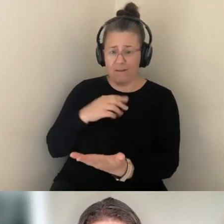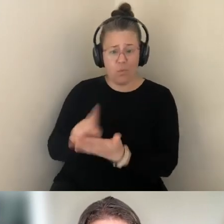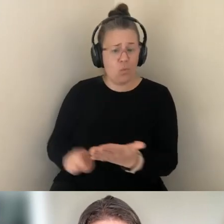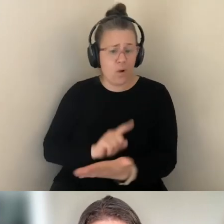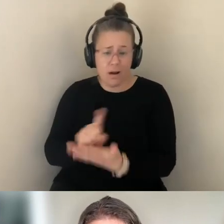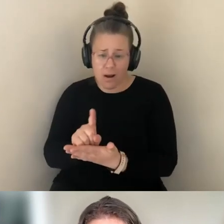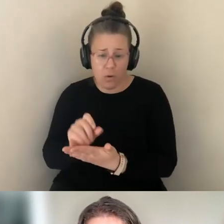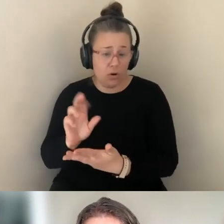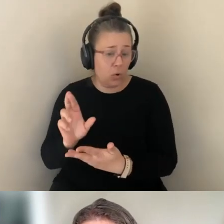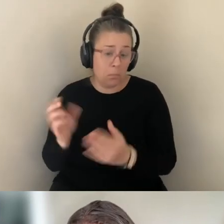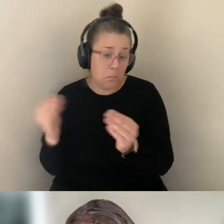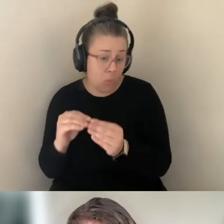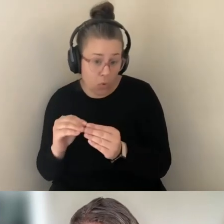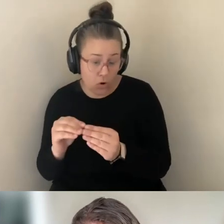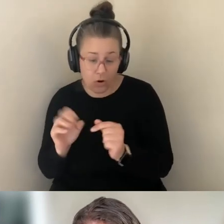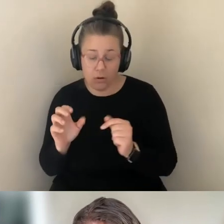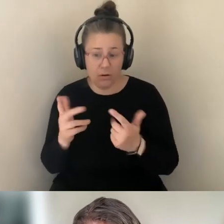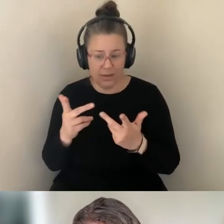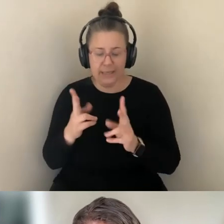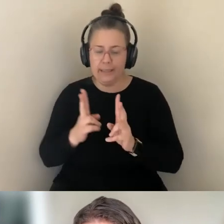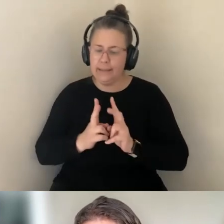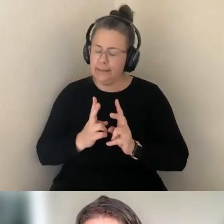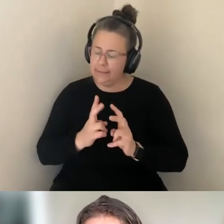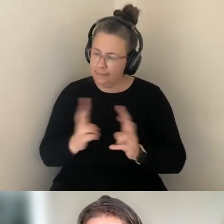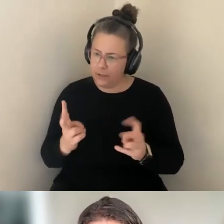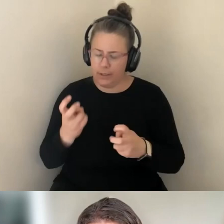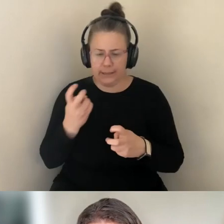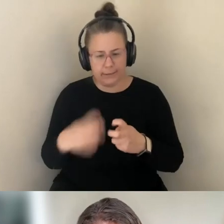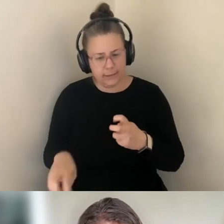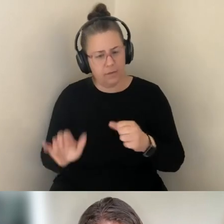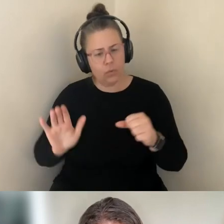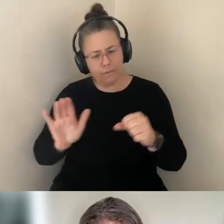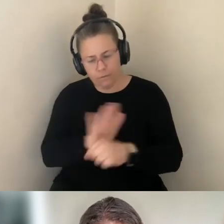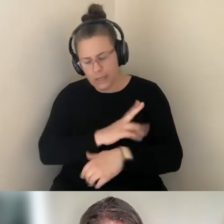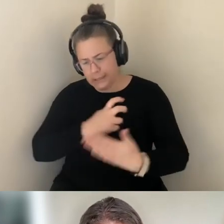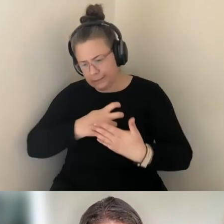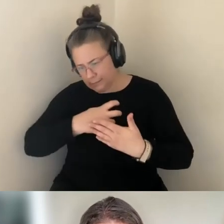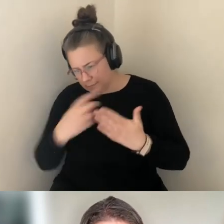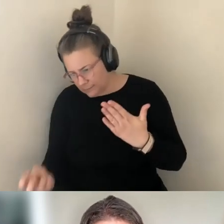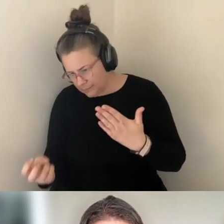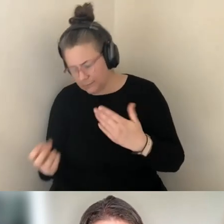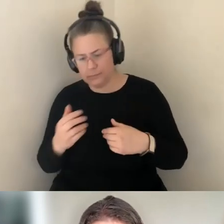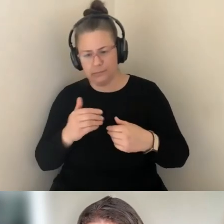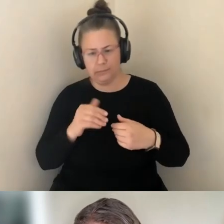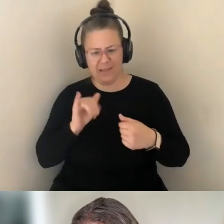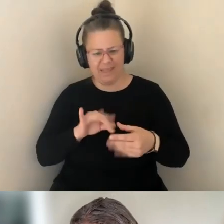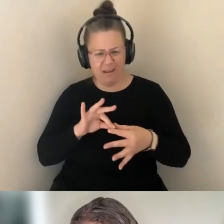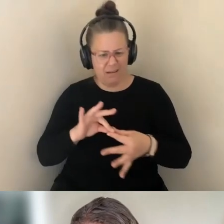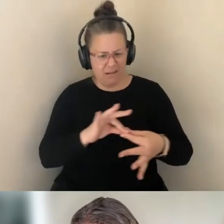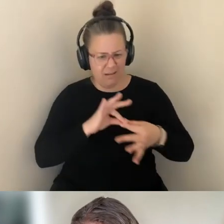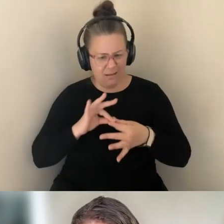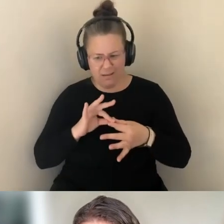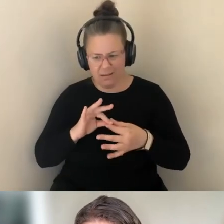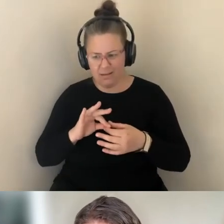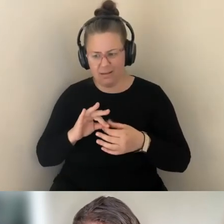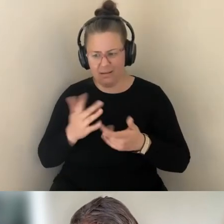best to really dive into that exploration in a way that starts to really ask people to think about the social norms in which they've